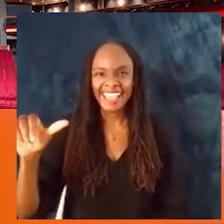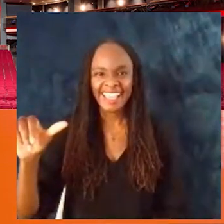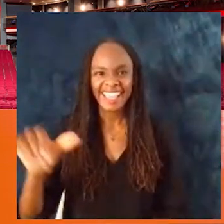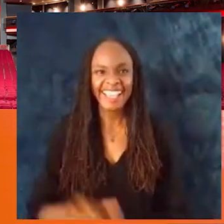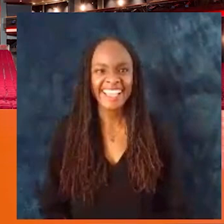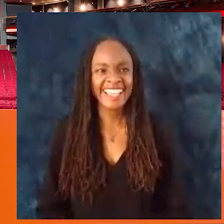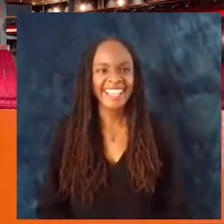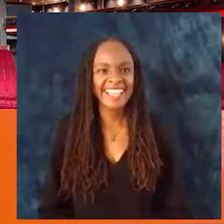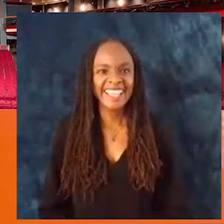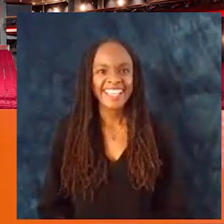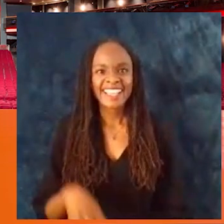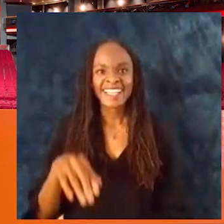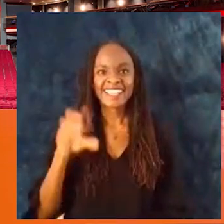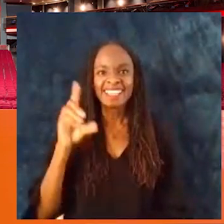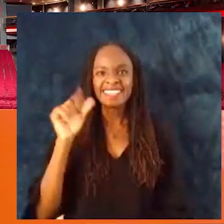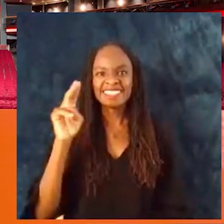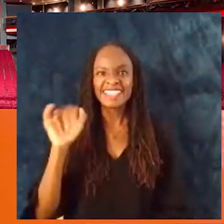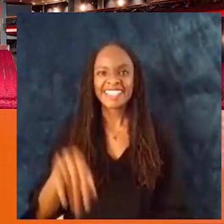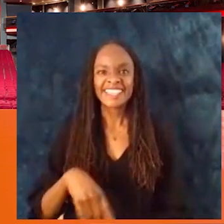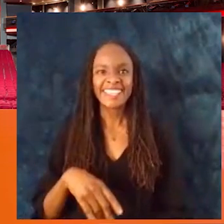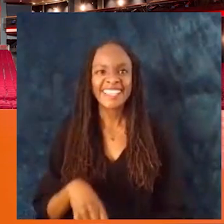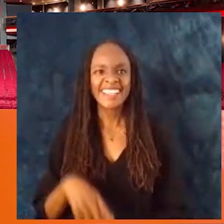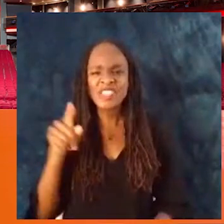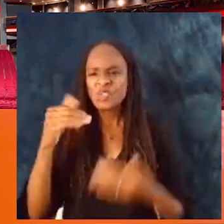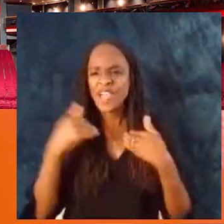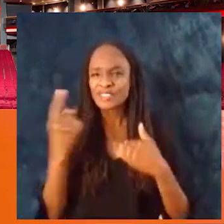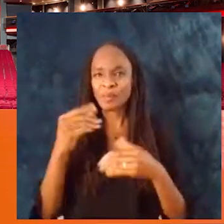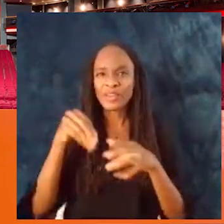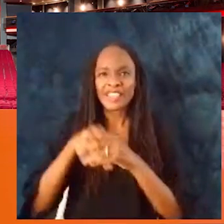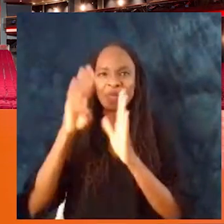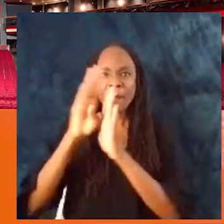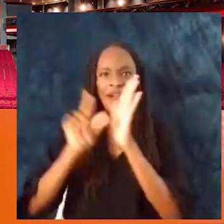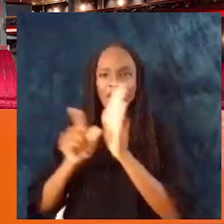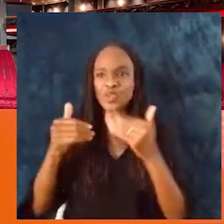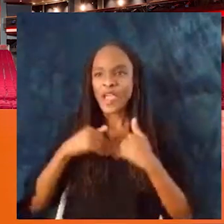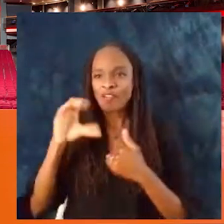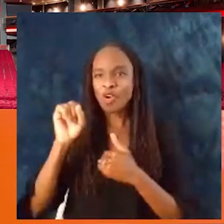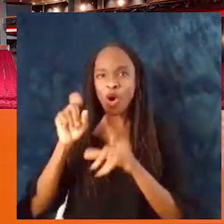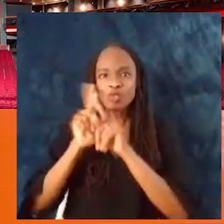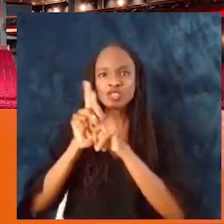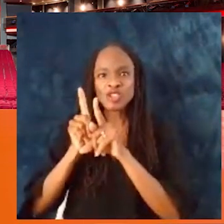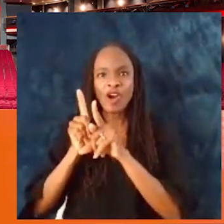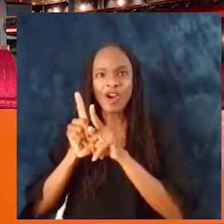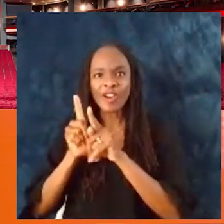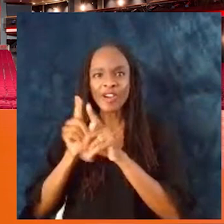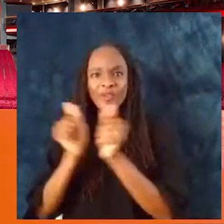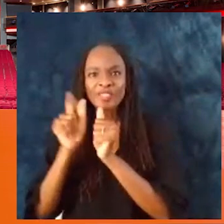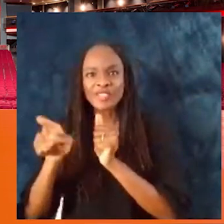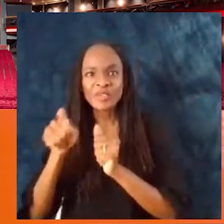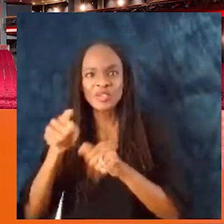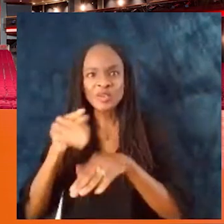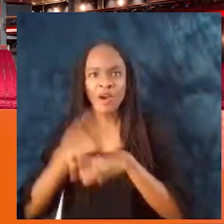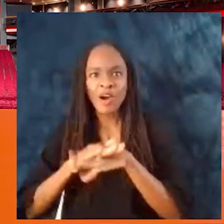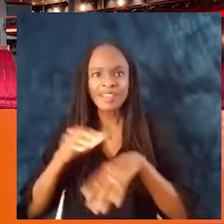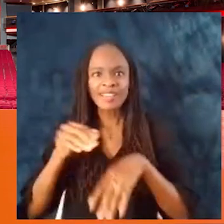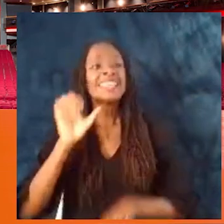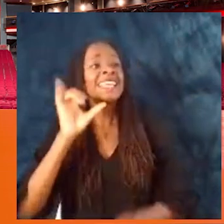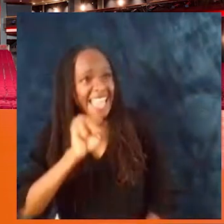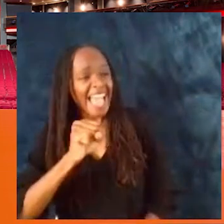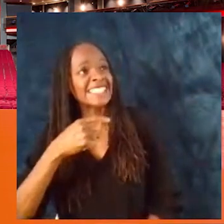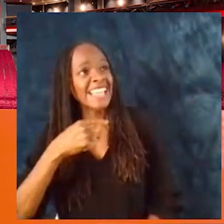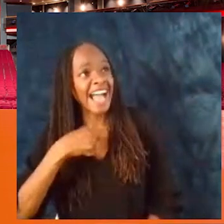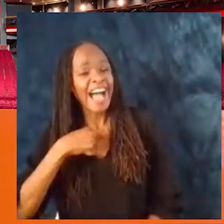Look at you. You got people in the background. It looks like you got a co-star right there in frame. Are you on? Yes, I'm